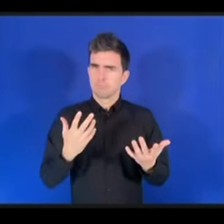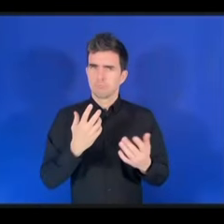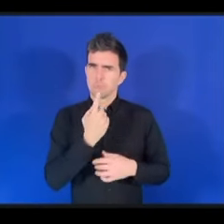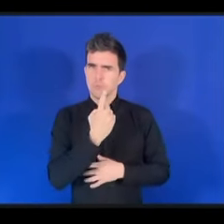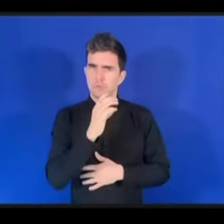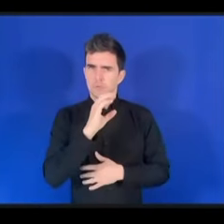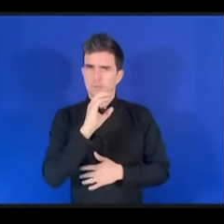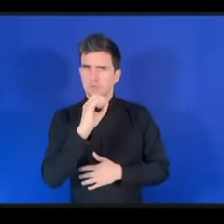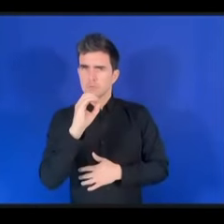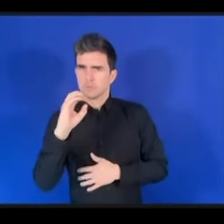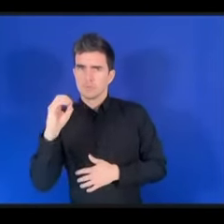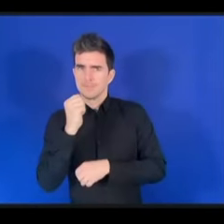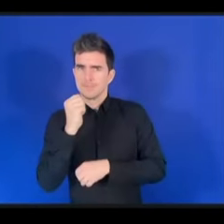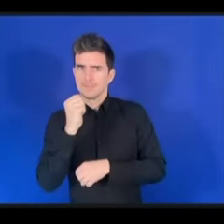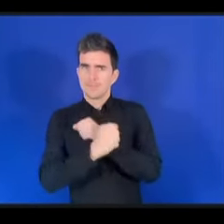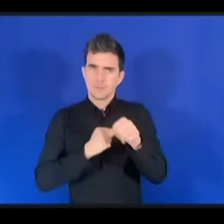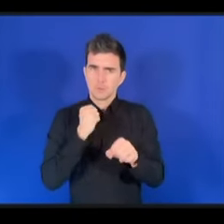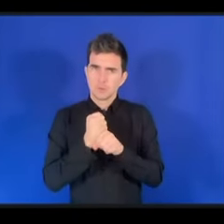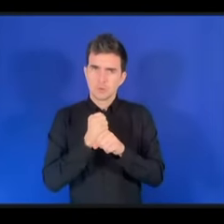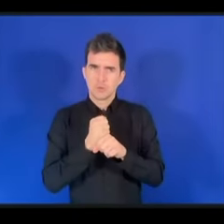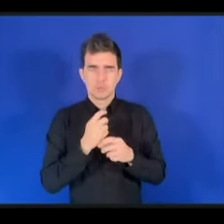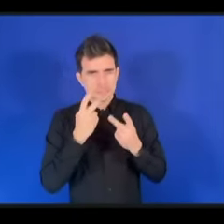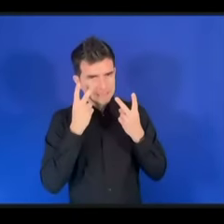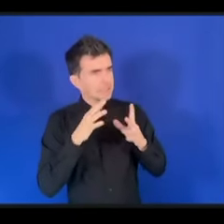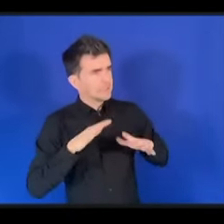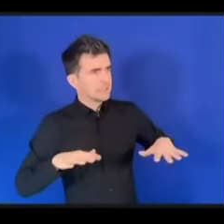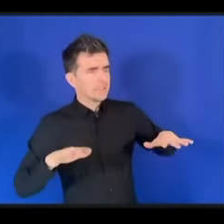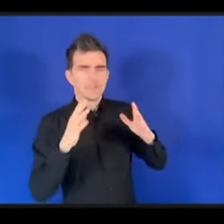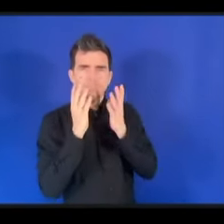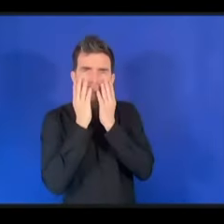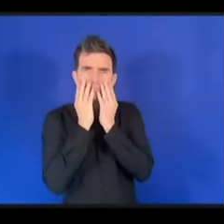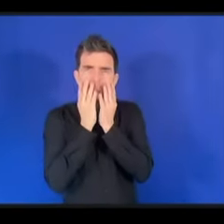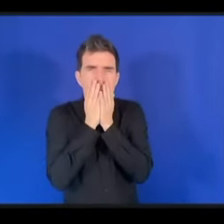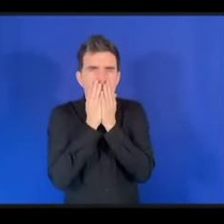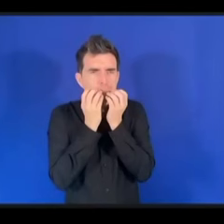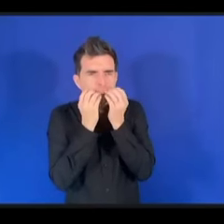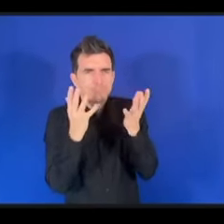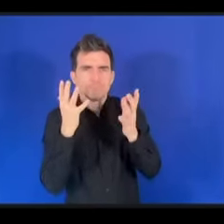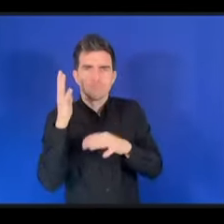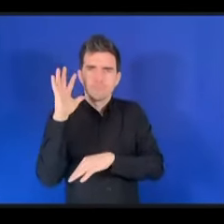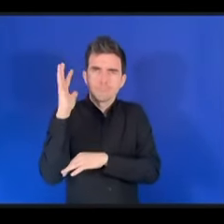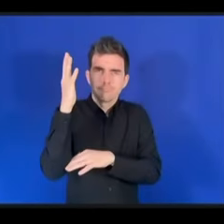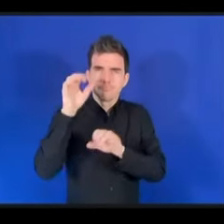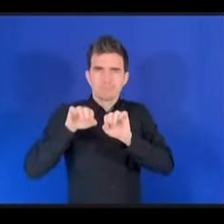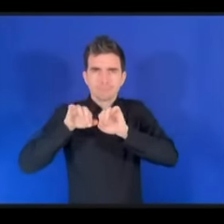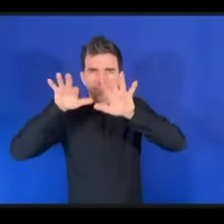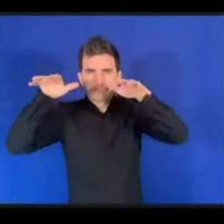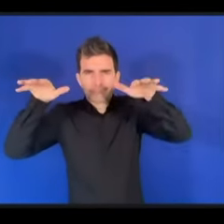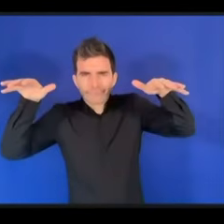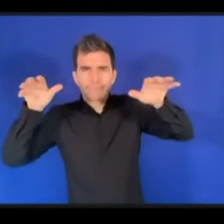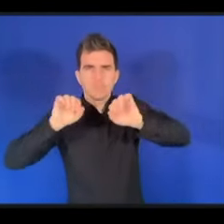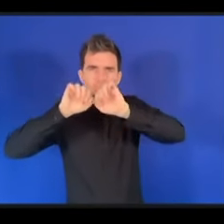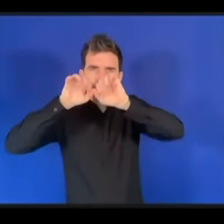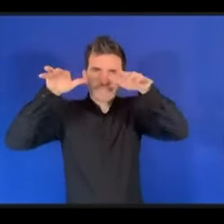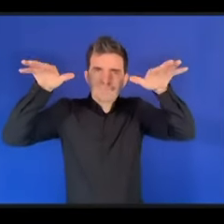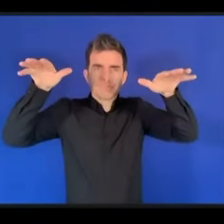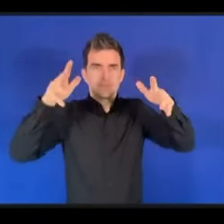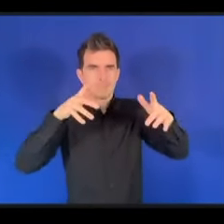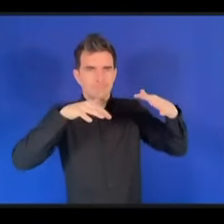traditional landscape as well, and you can access Kyoto on the internet as well.